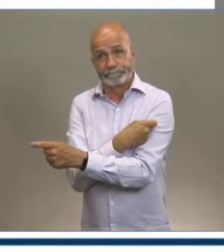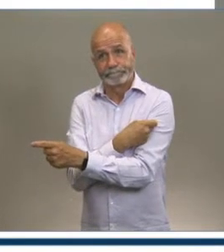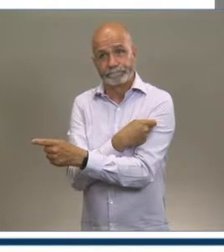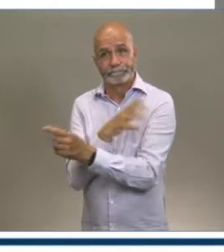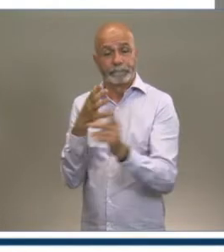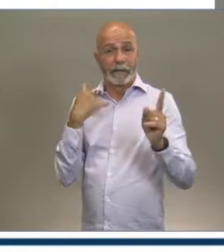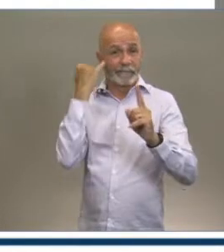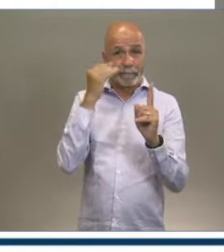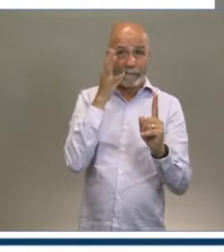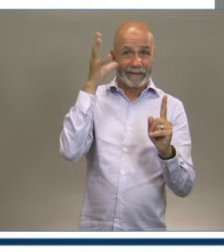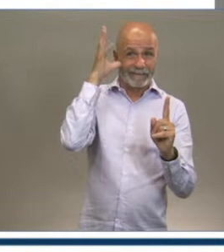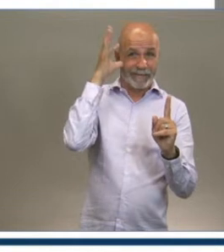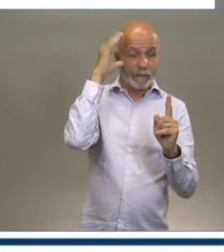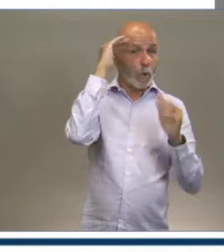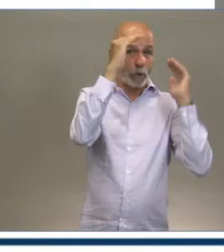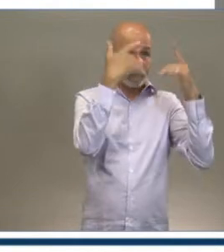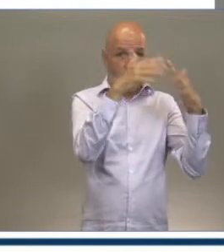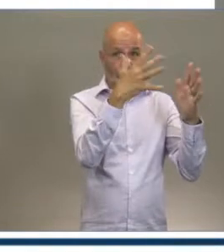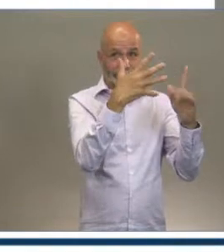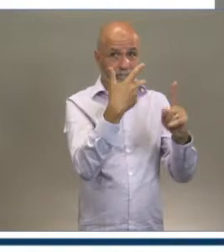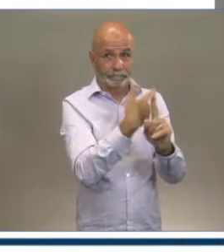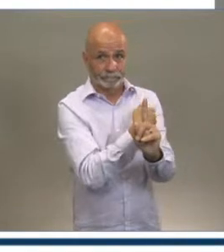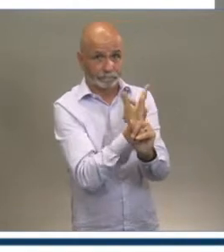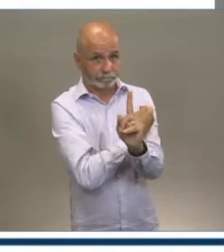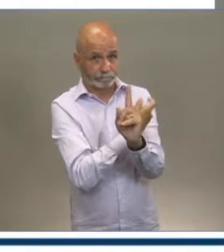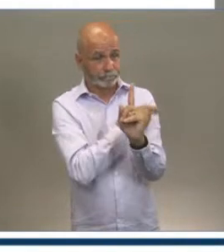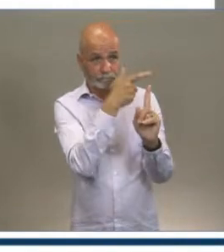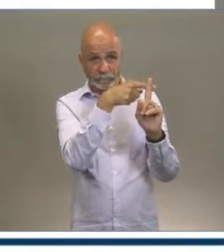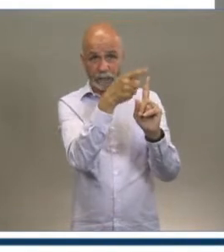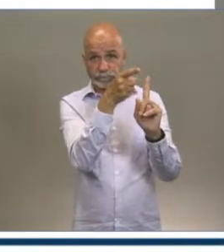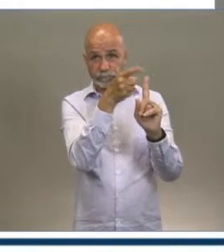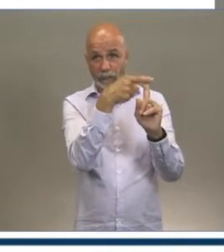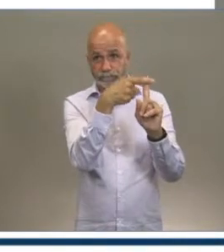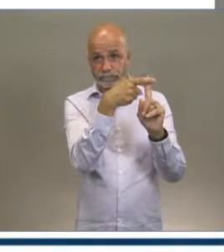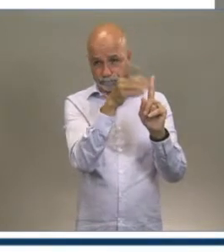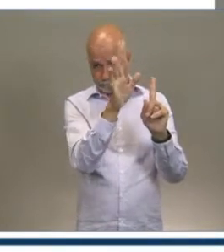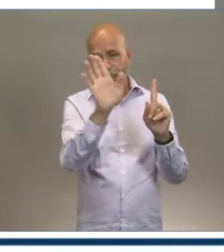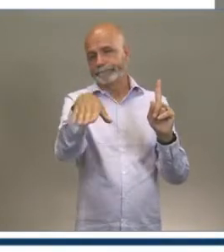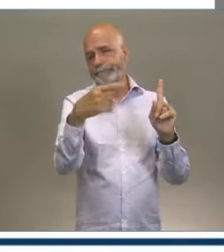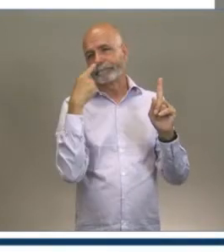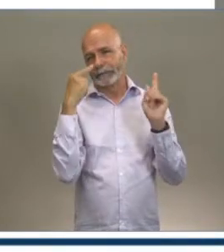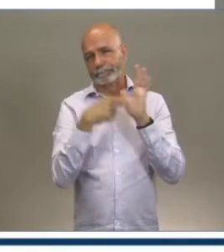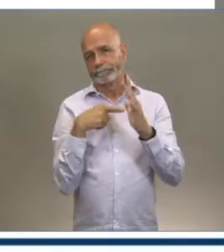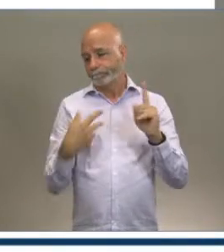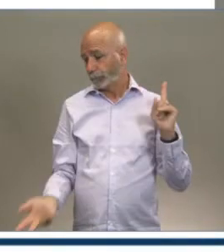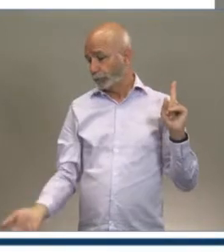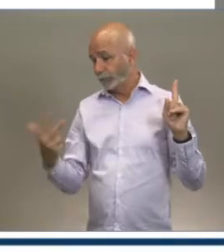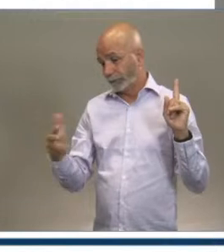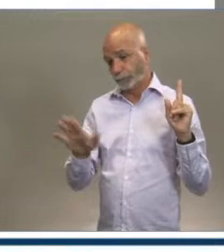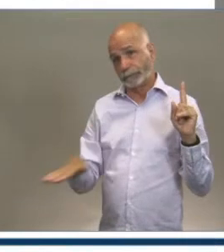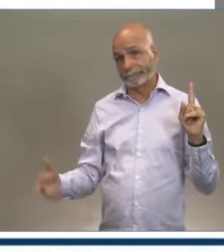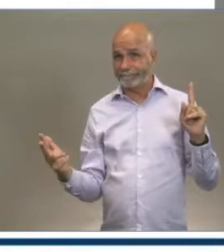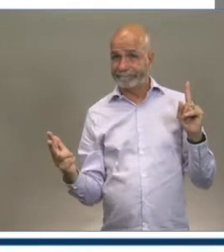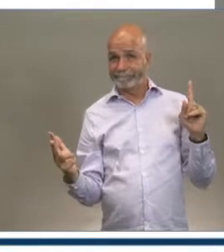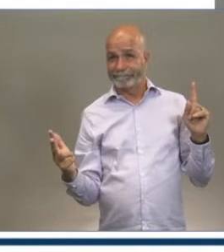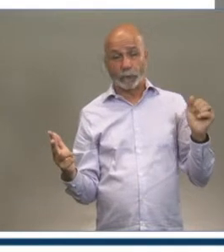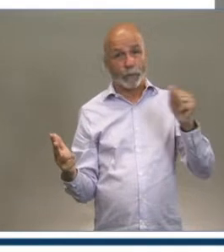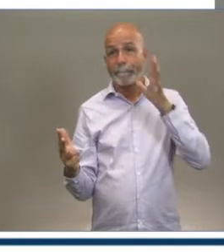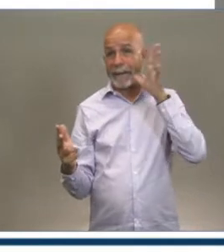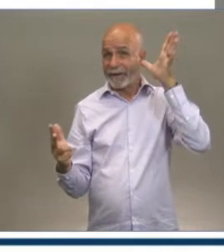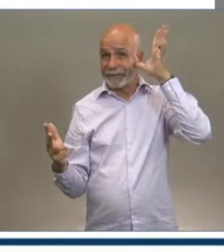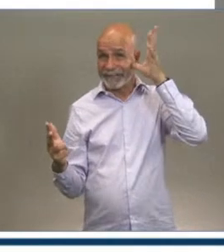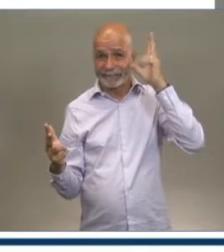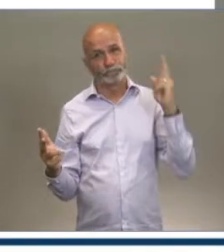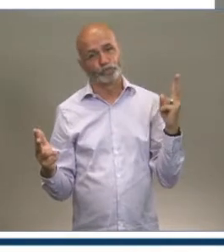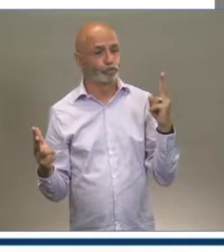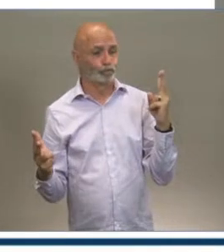a adult that's with them. So let's take an example. You have 3 kids that, with their parents, one parent has 2 doses of vaccine,